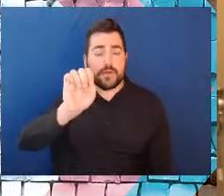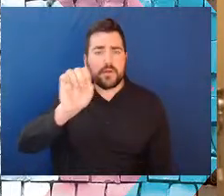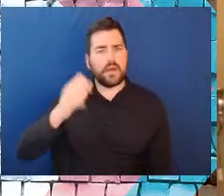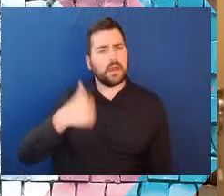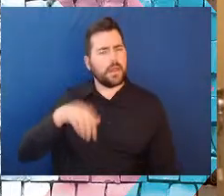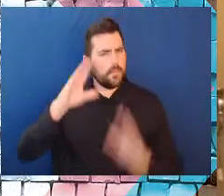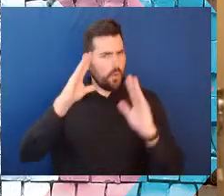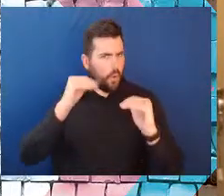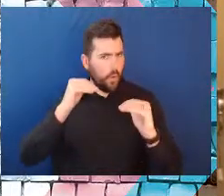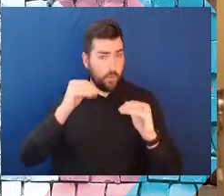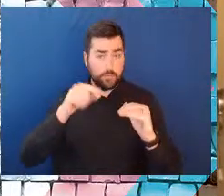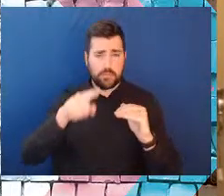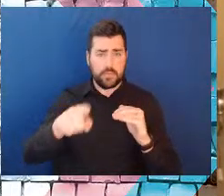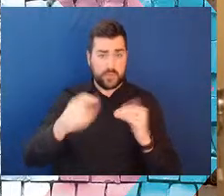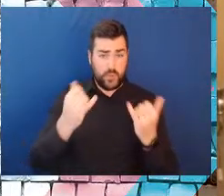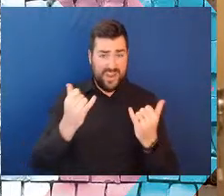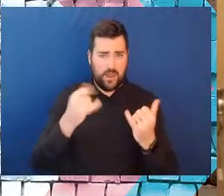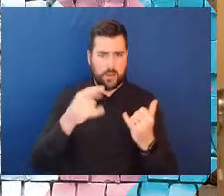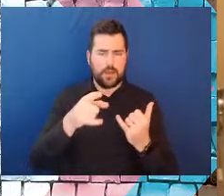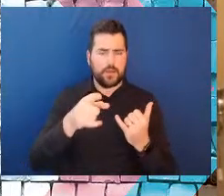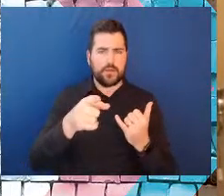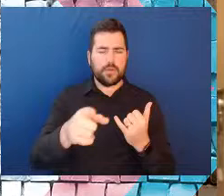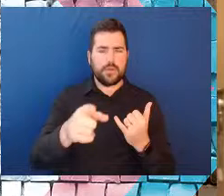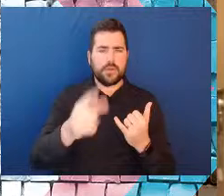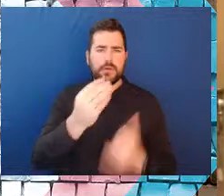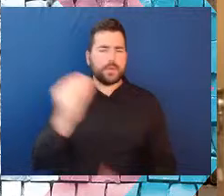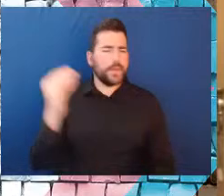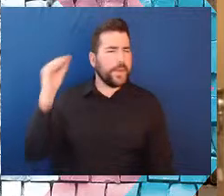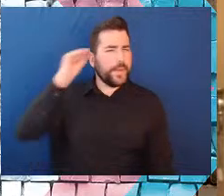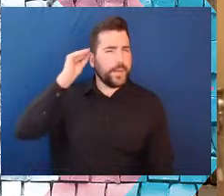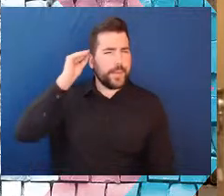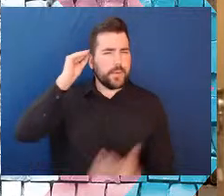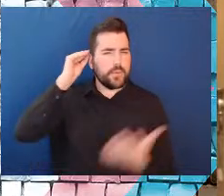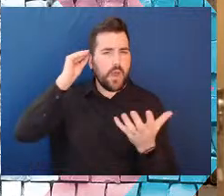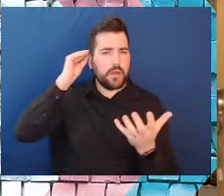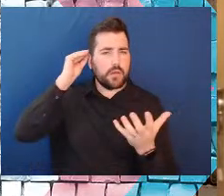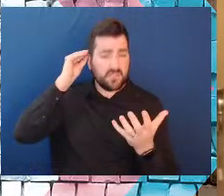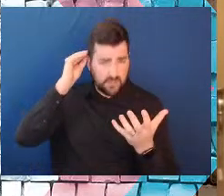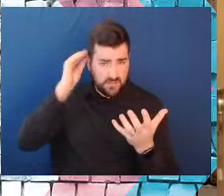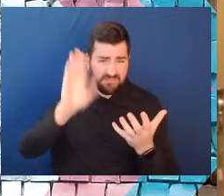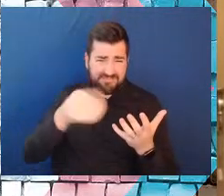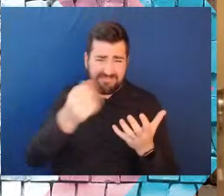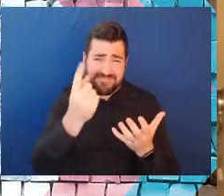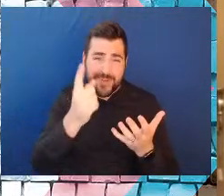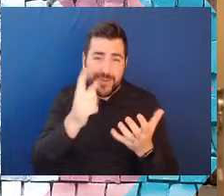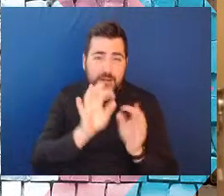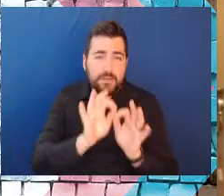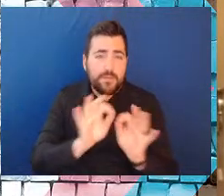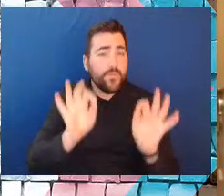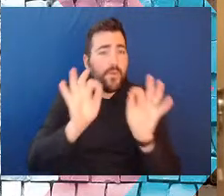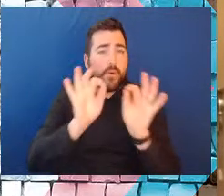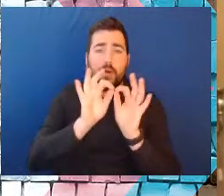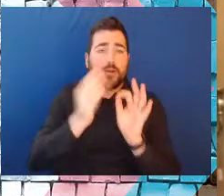Take away from Pride today, most importantly, that you're loved and